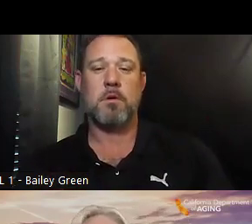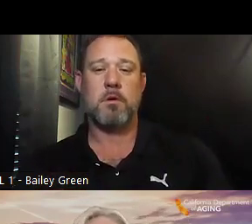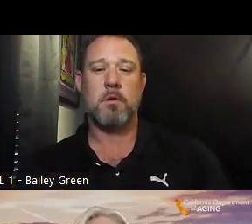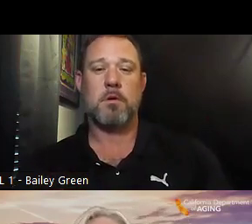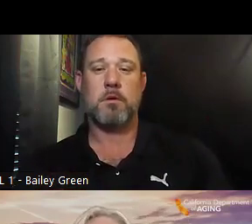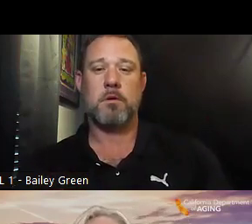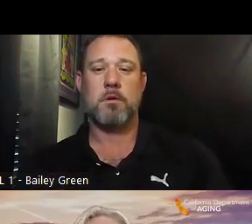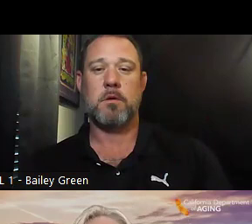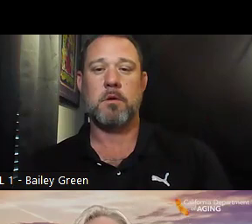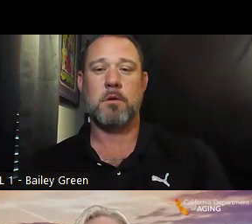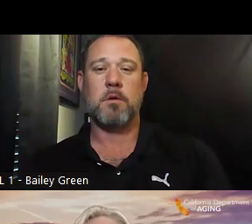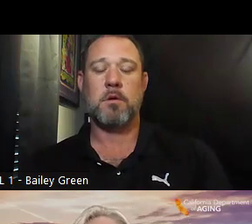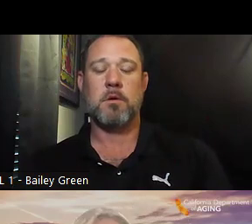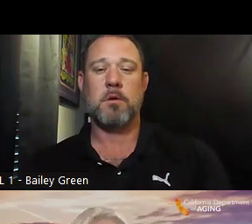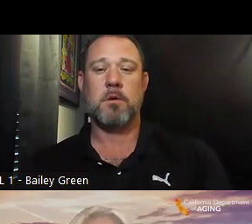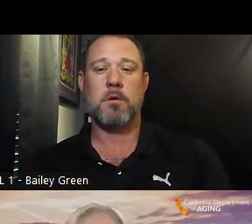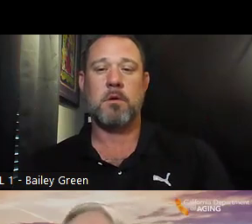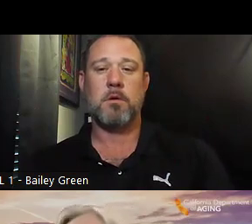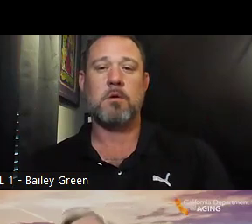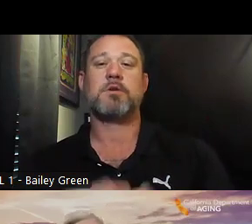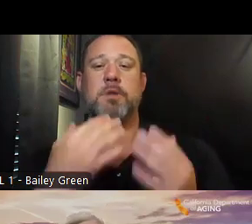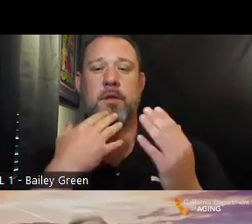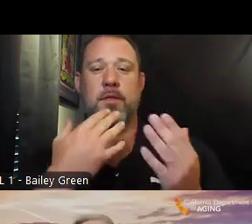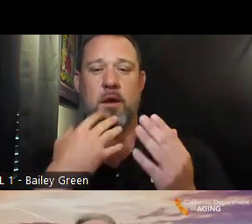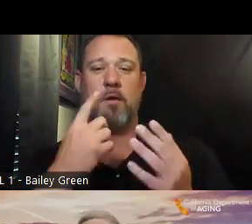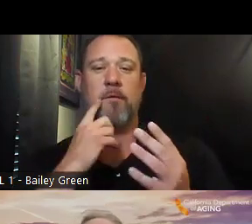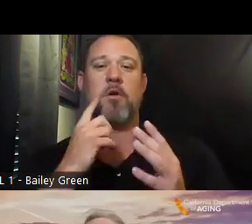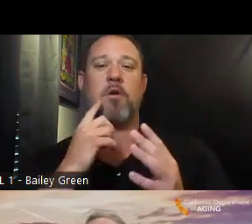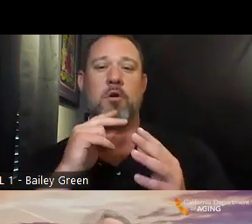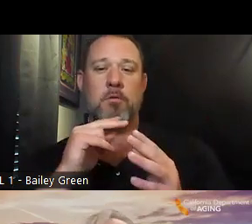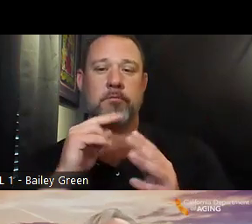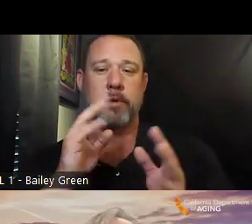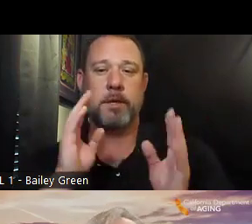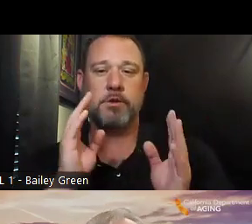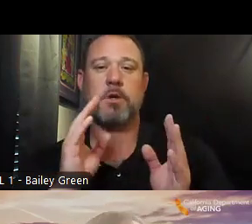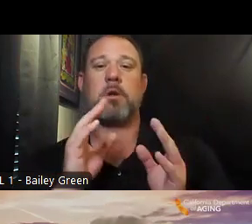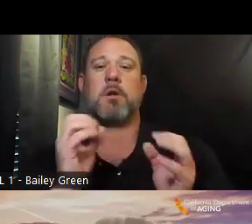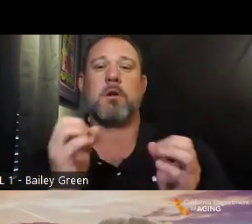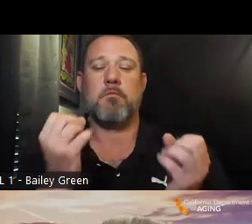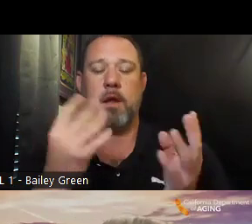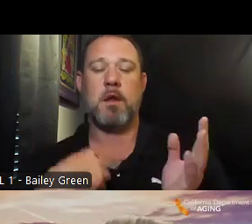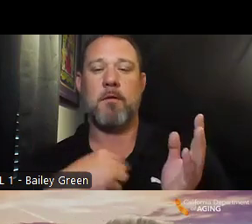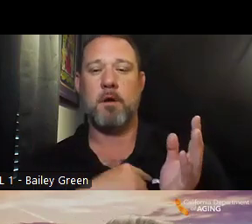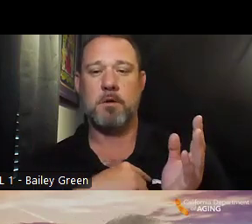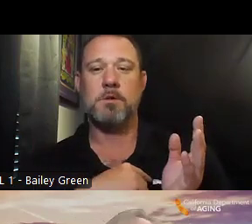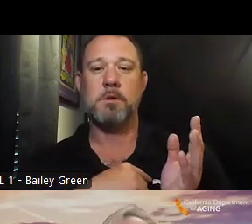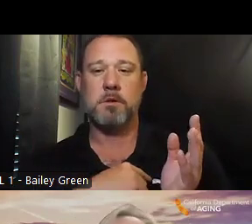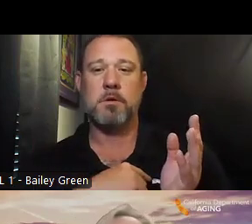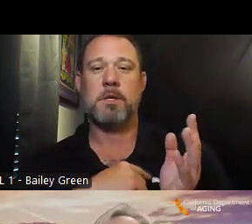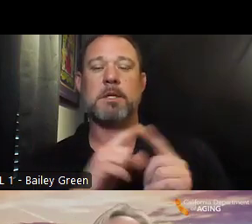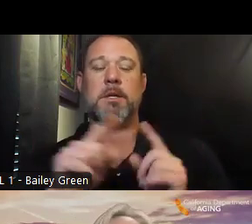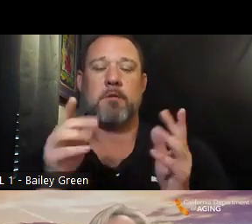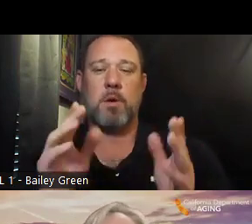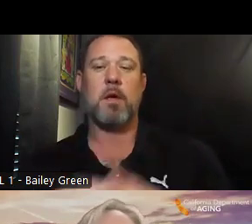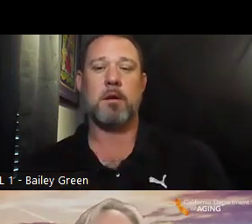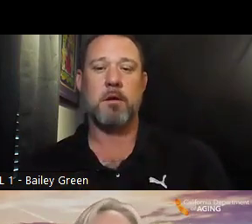you. And just thank you so much for your attention to this. And it touches so many of us, right, in so many different ways.